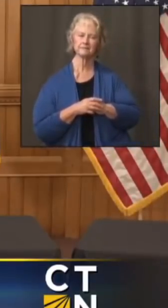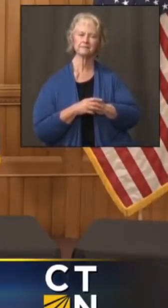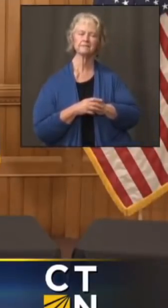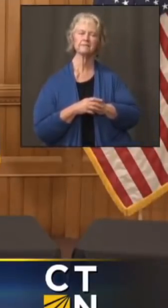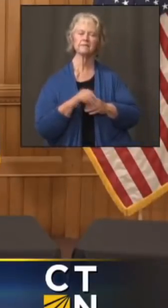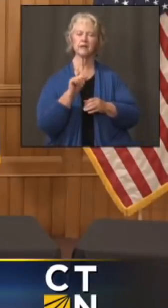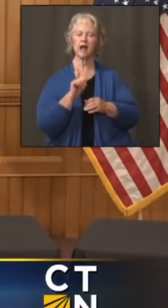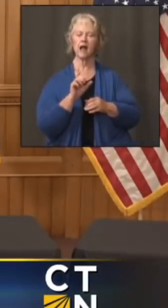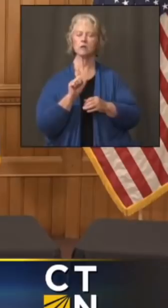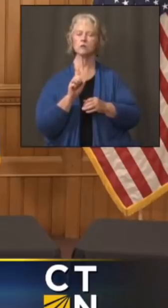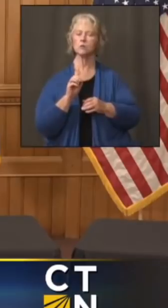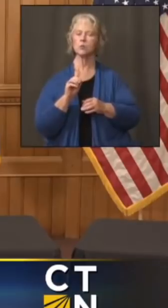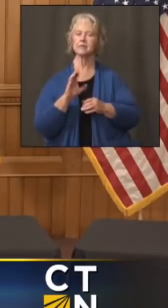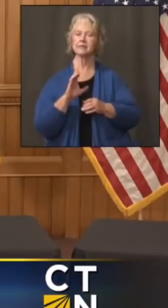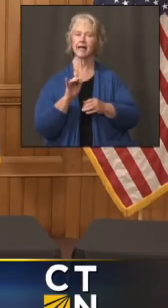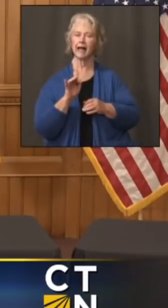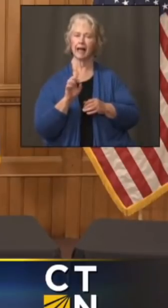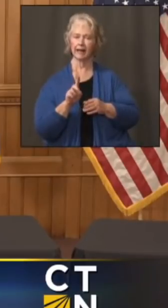Associated Press.